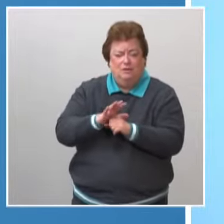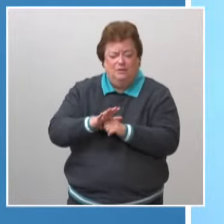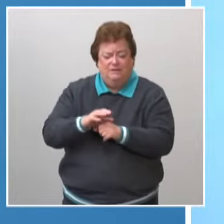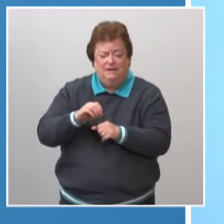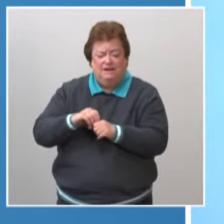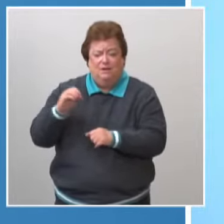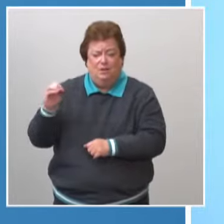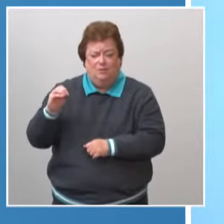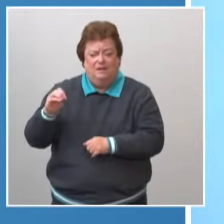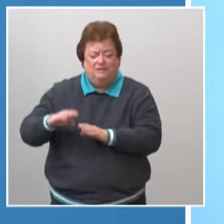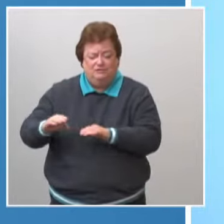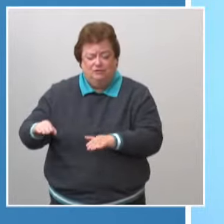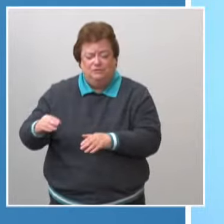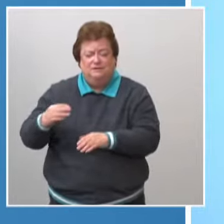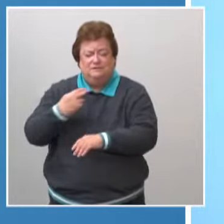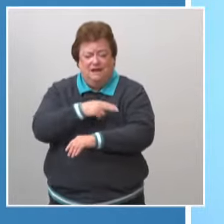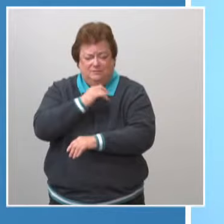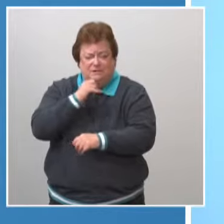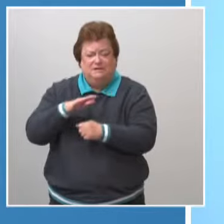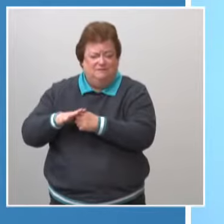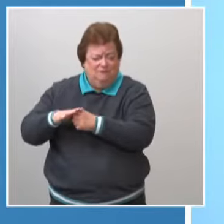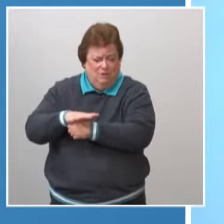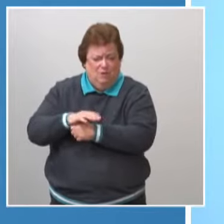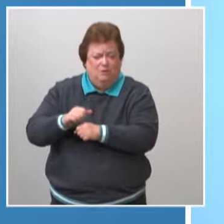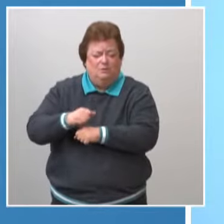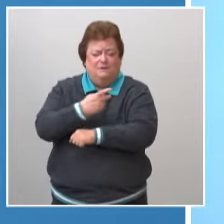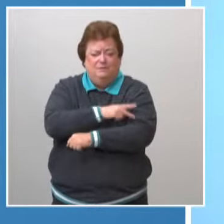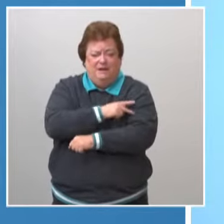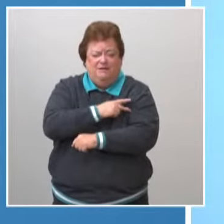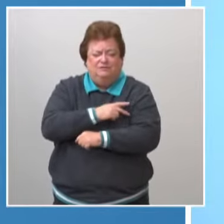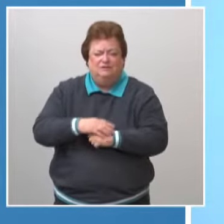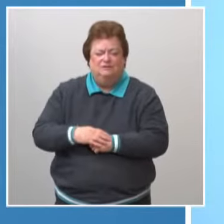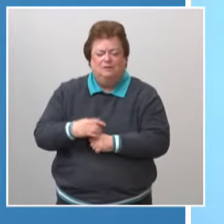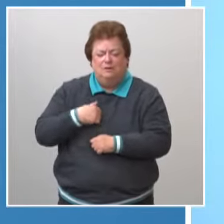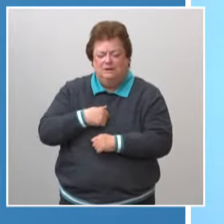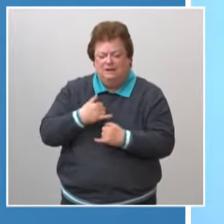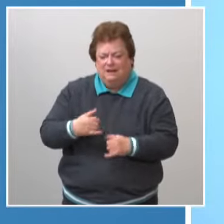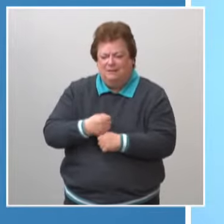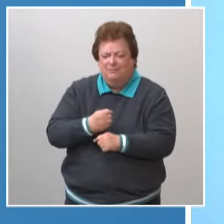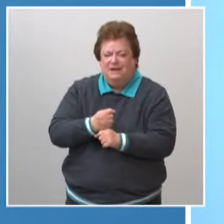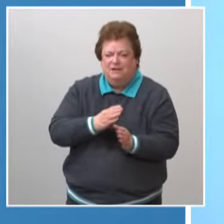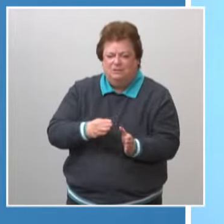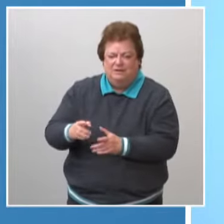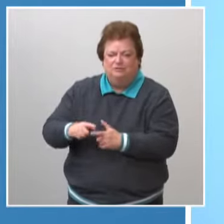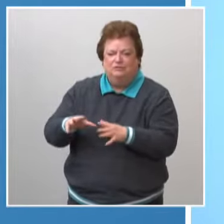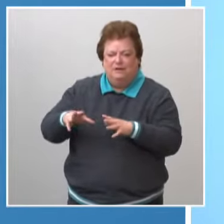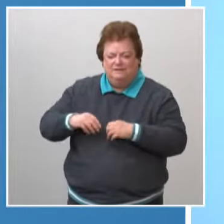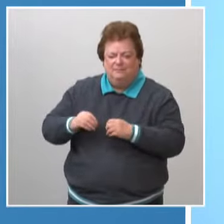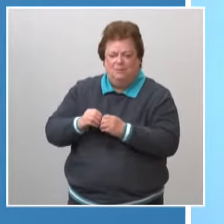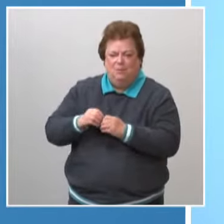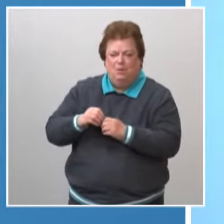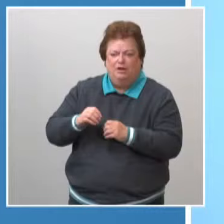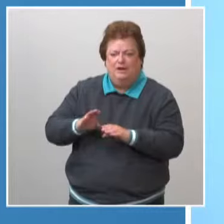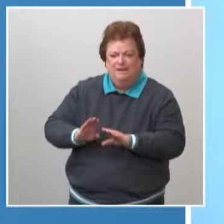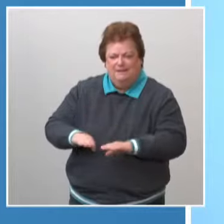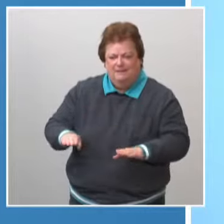Omaha, really, Children's Hospital full with patients. We are making arrangements to take more pediatric patients here